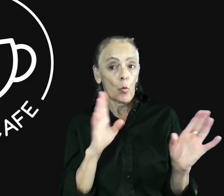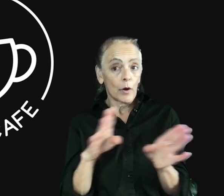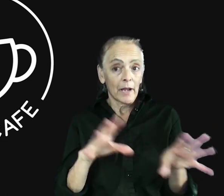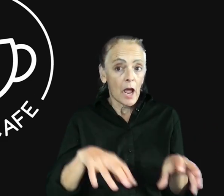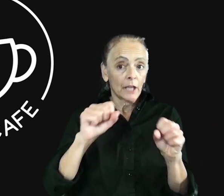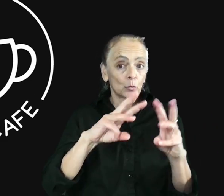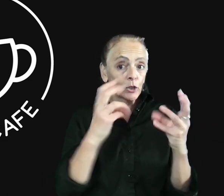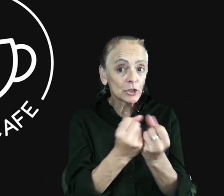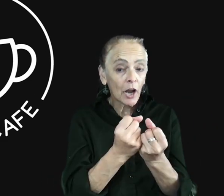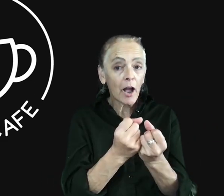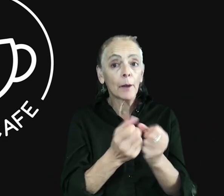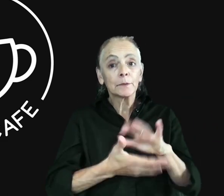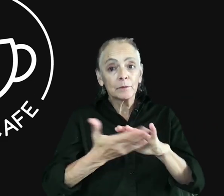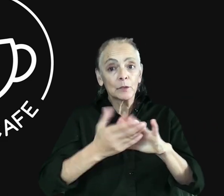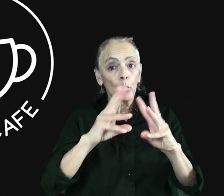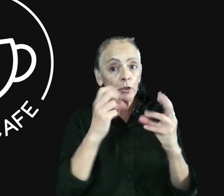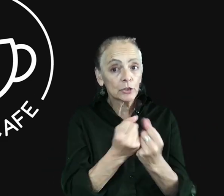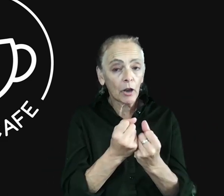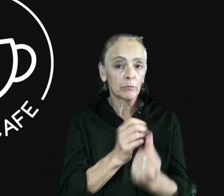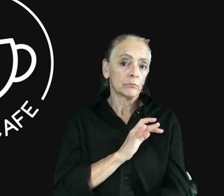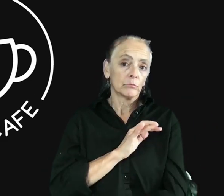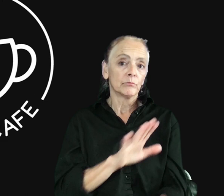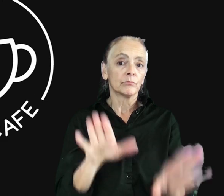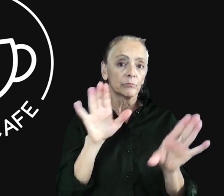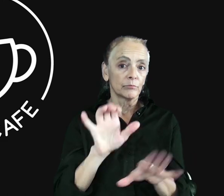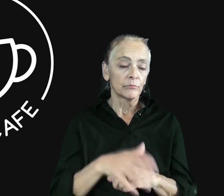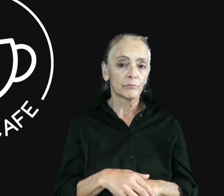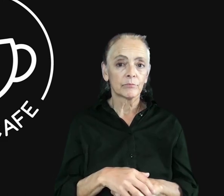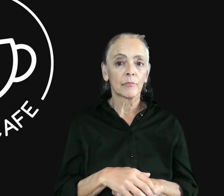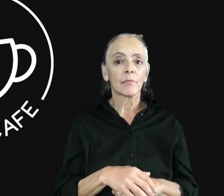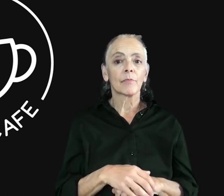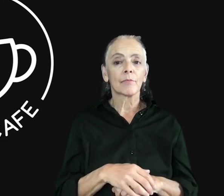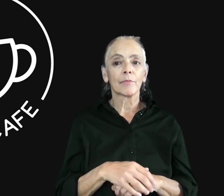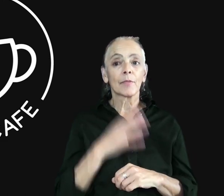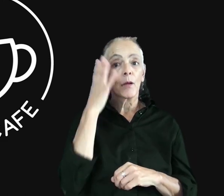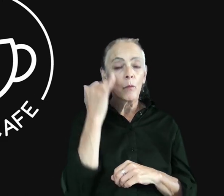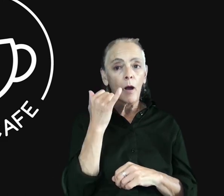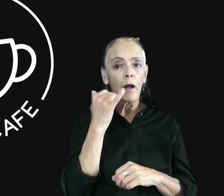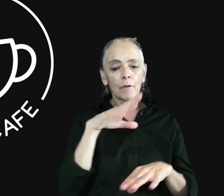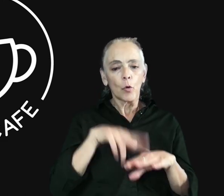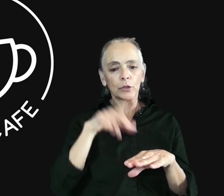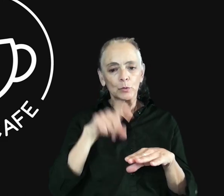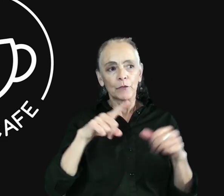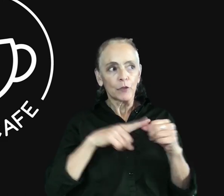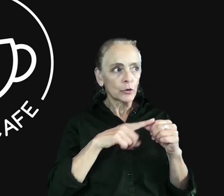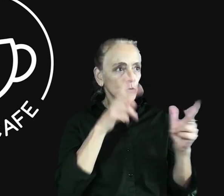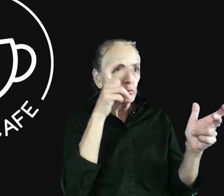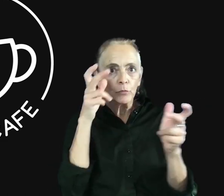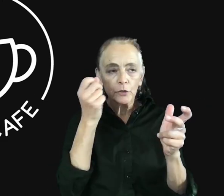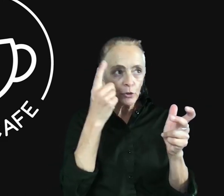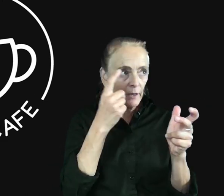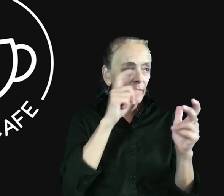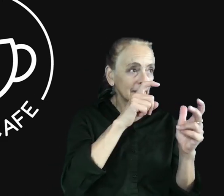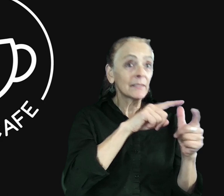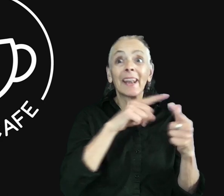facilitate those workshops that's a great way because of course we need to be before to understand what the needs are but we need to be there after to